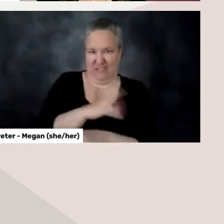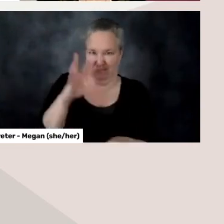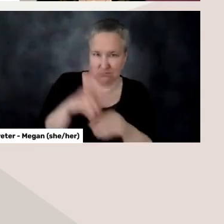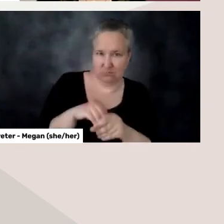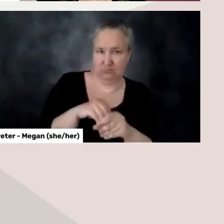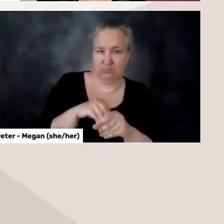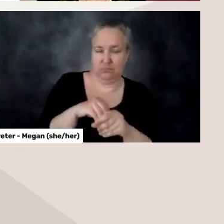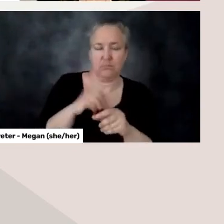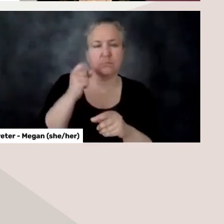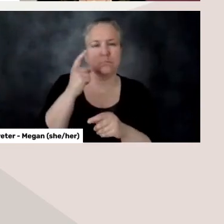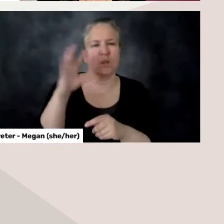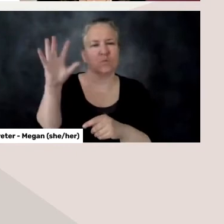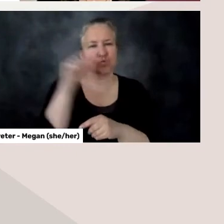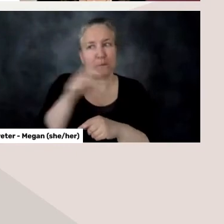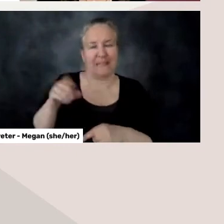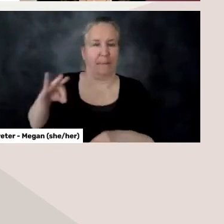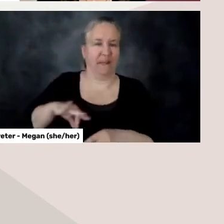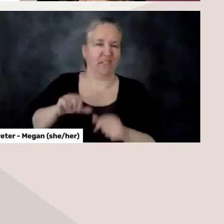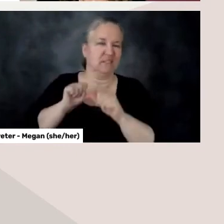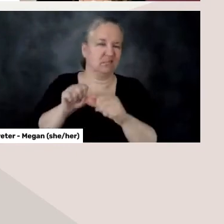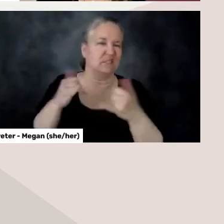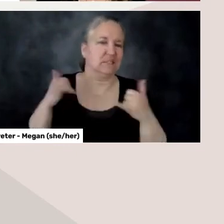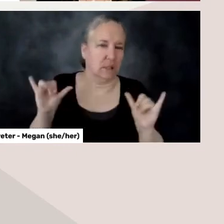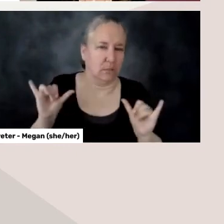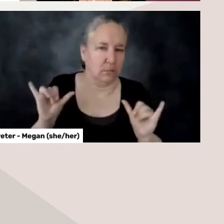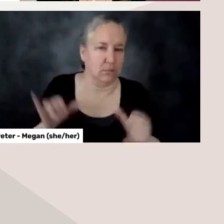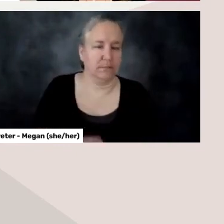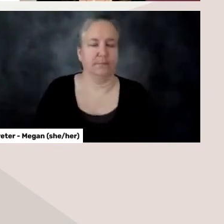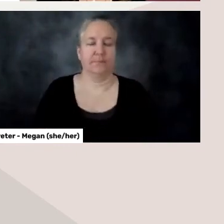trial, assuming that they're benefiting from that treatment.